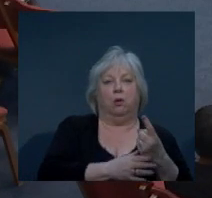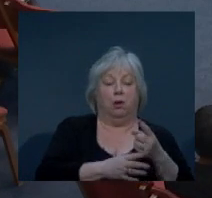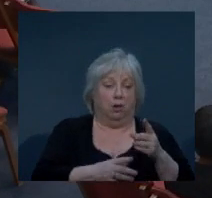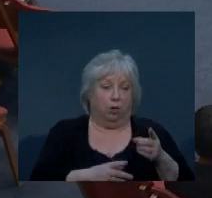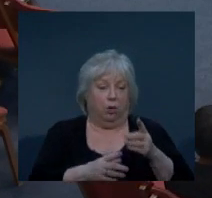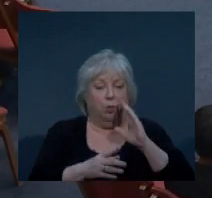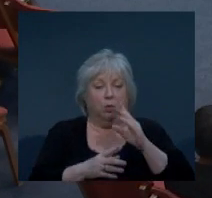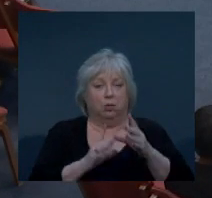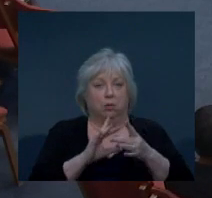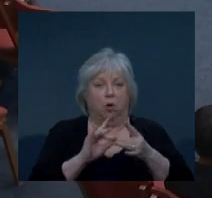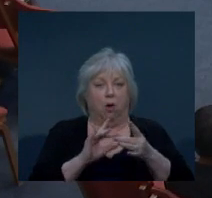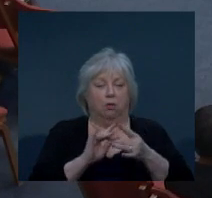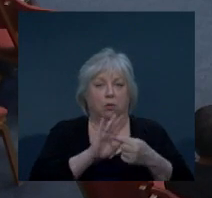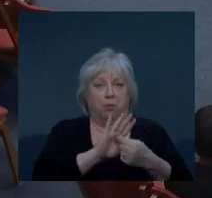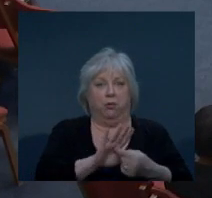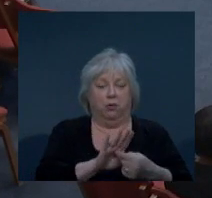four?